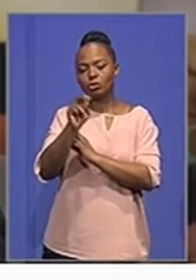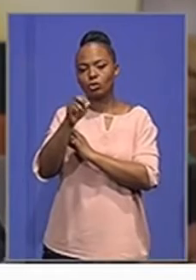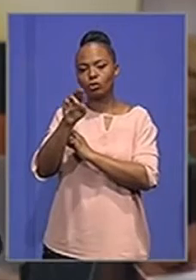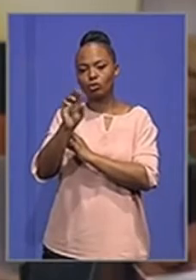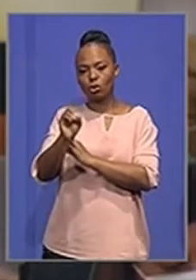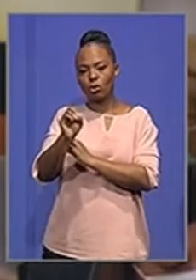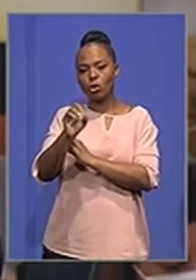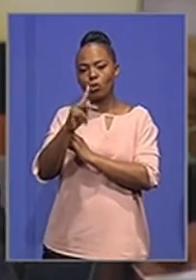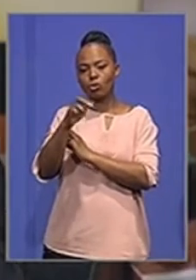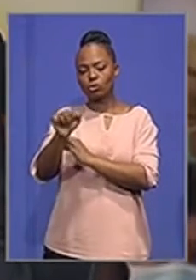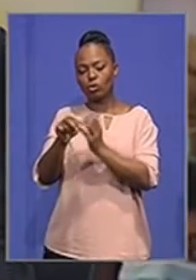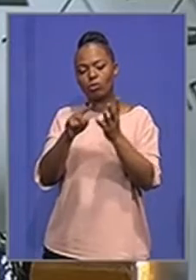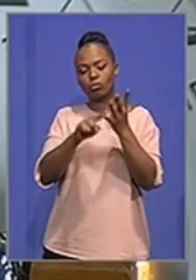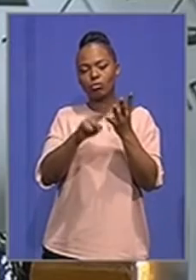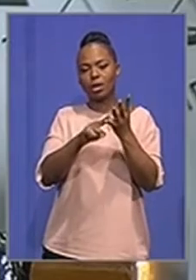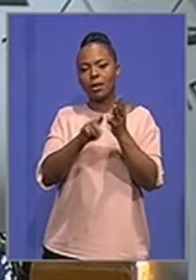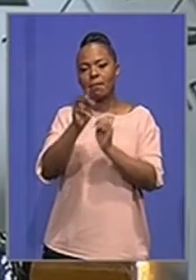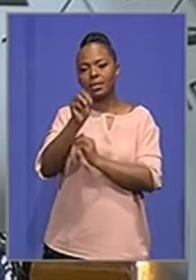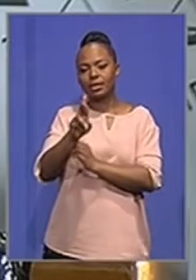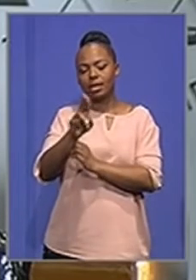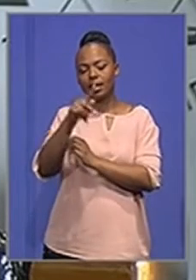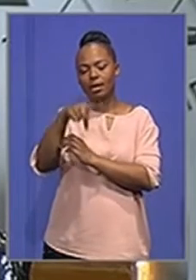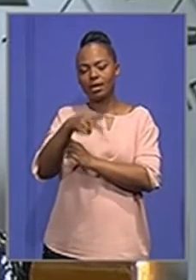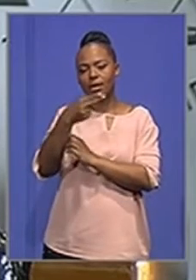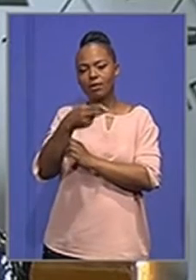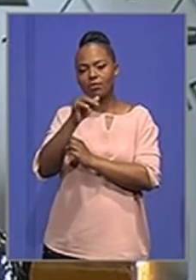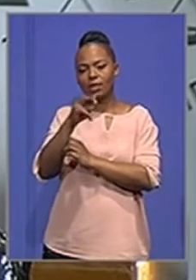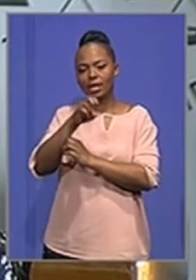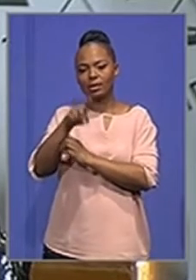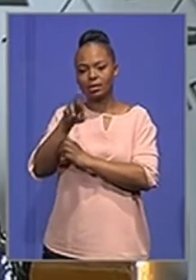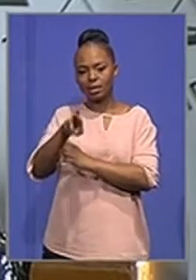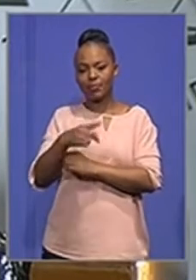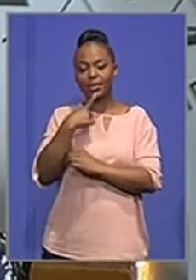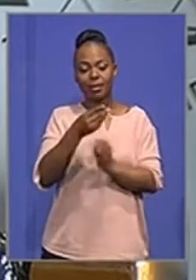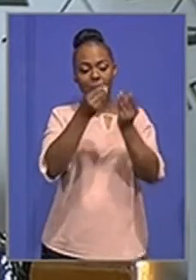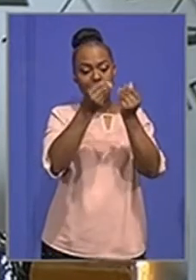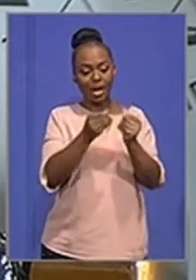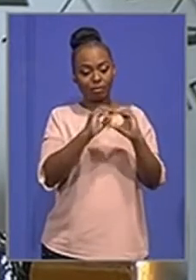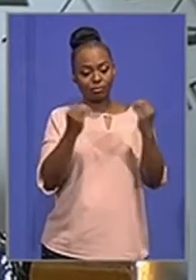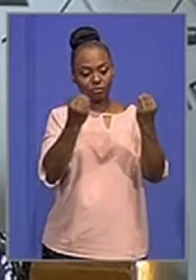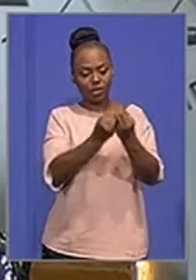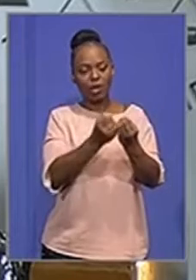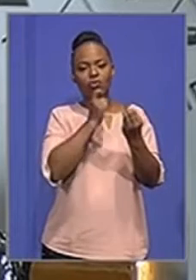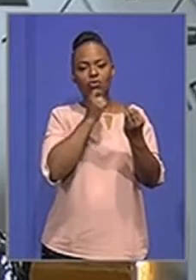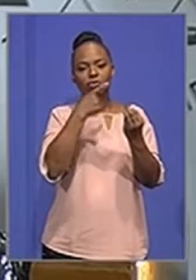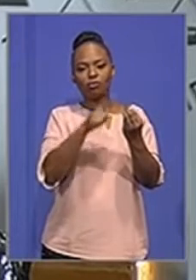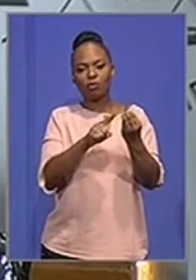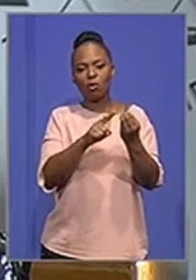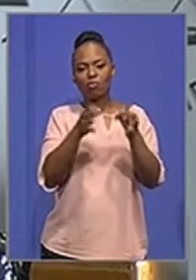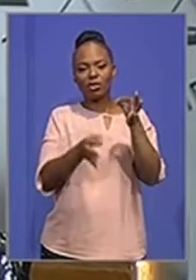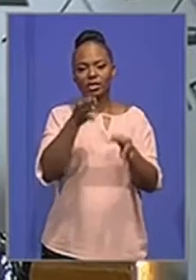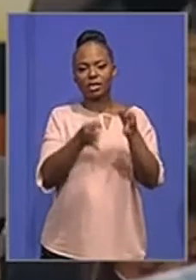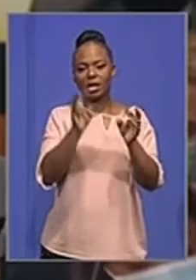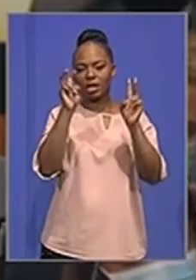Mr. Fraser, Arthur Fraser. Ho boetse ha bolelwa ha tjhelete lekaleng lena e ne e sebedisetswa merero ya